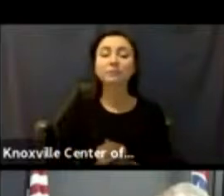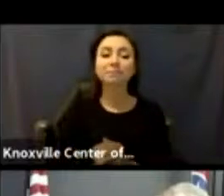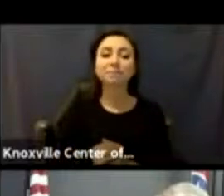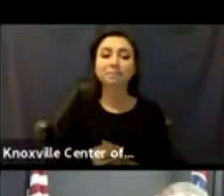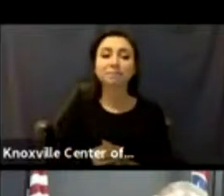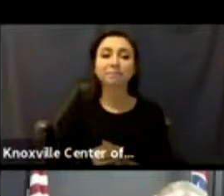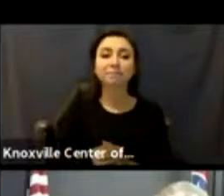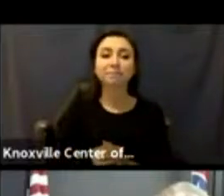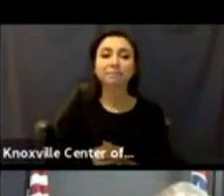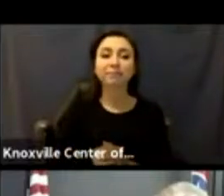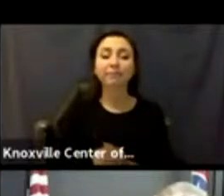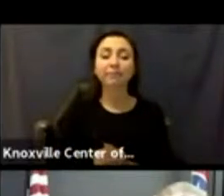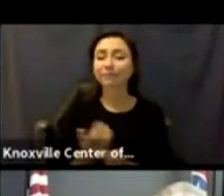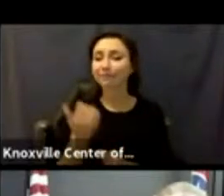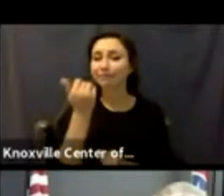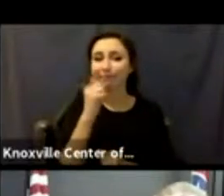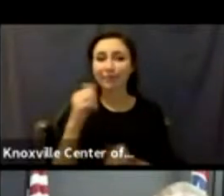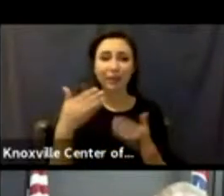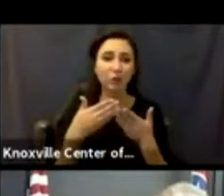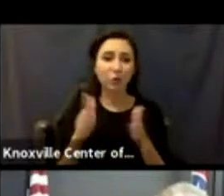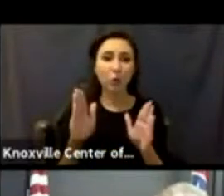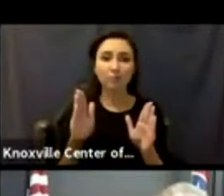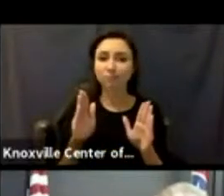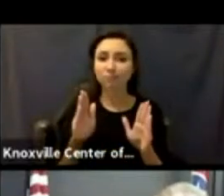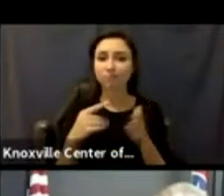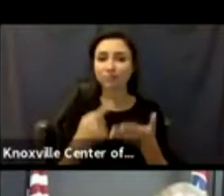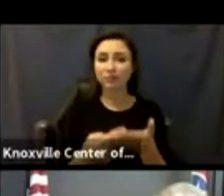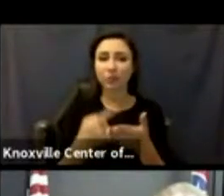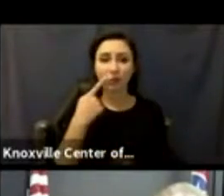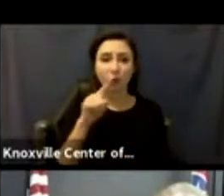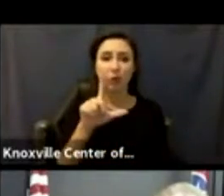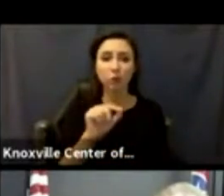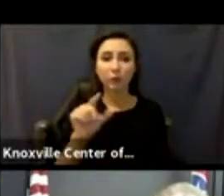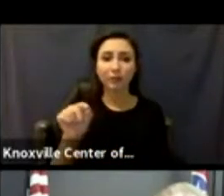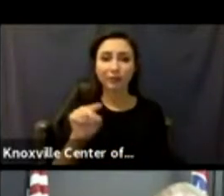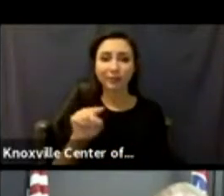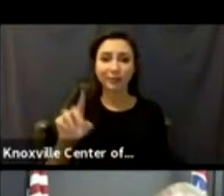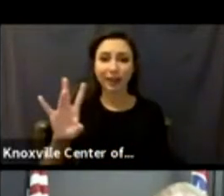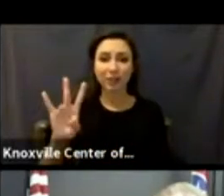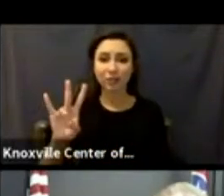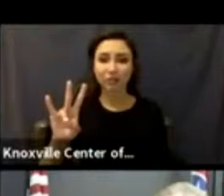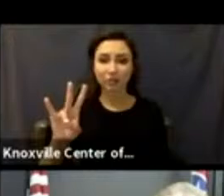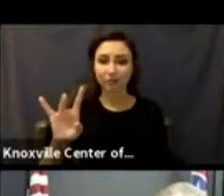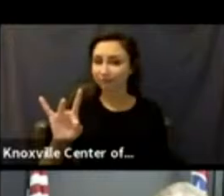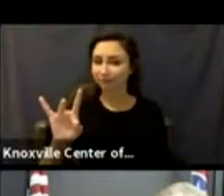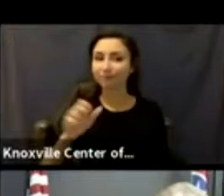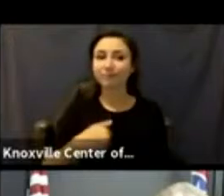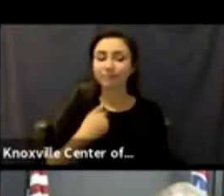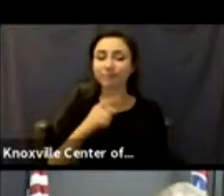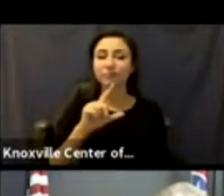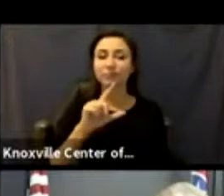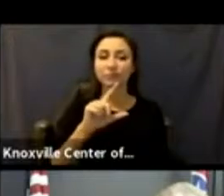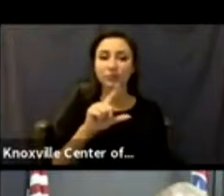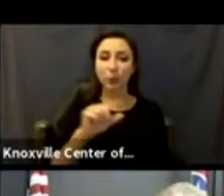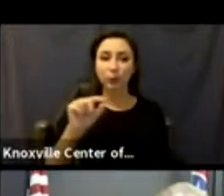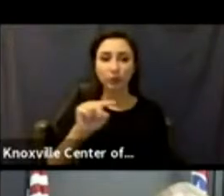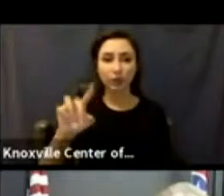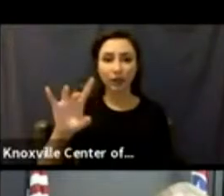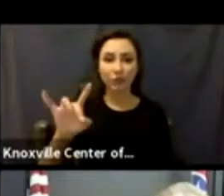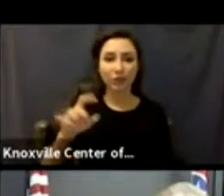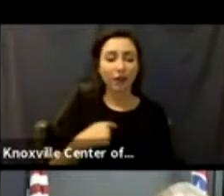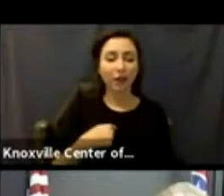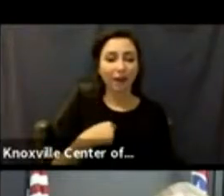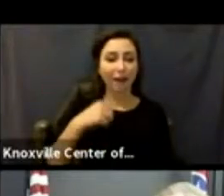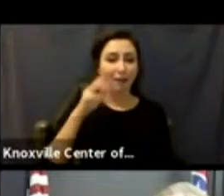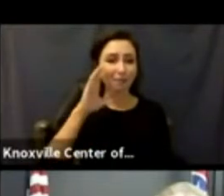Any opening discussion or general discussion on 2020-8? And I believe this also has an expiration date, if I recall